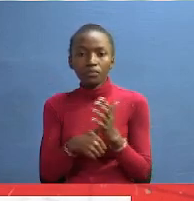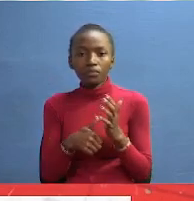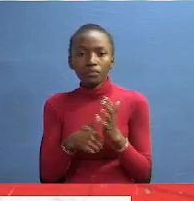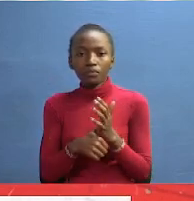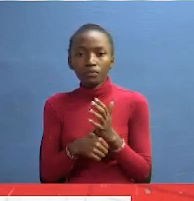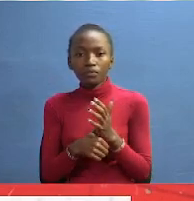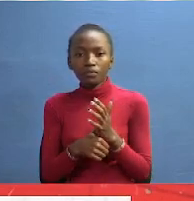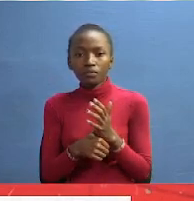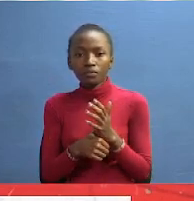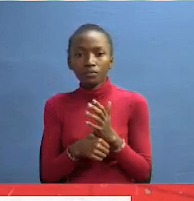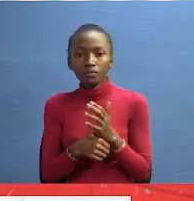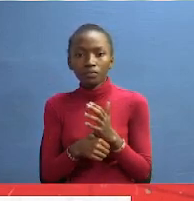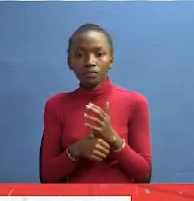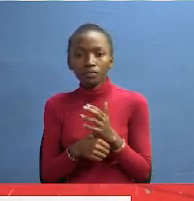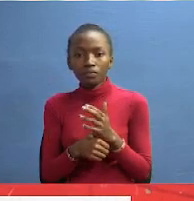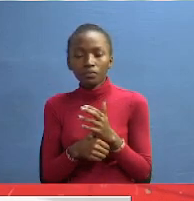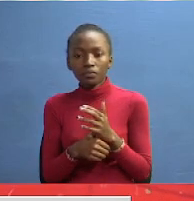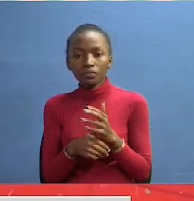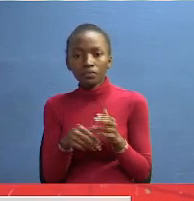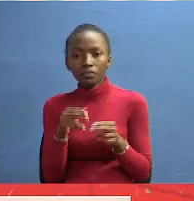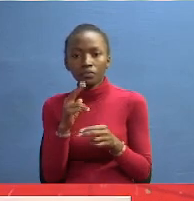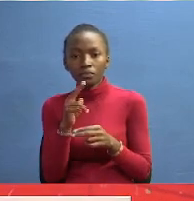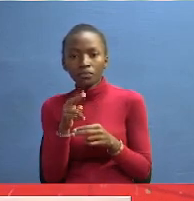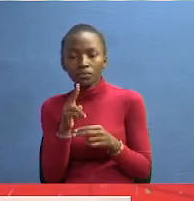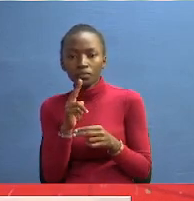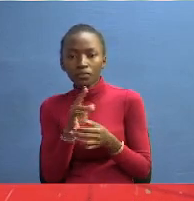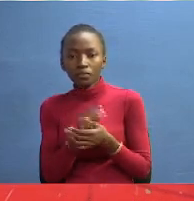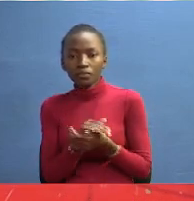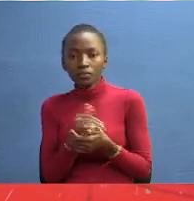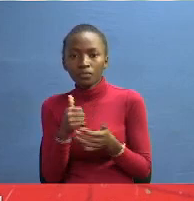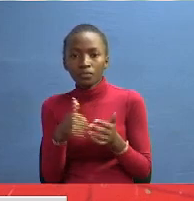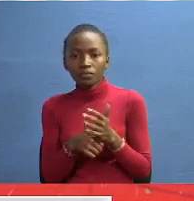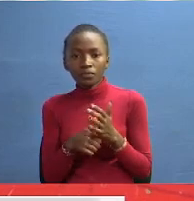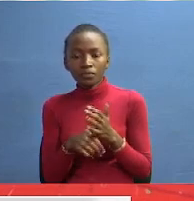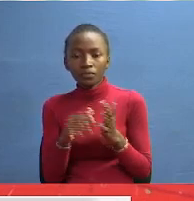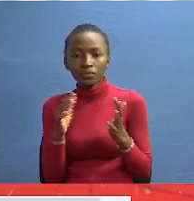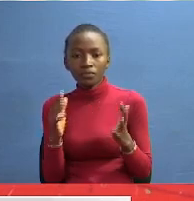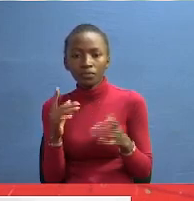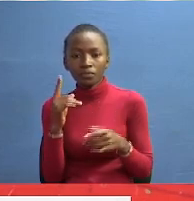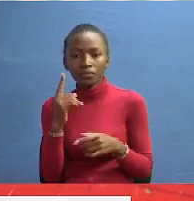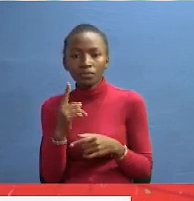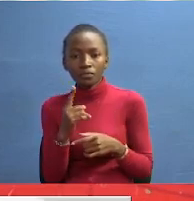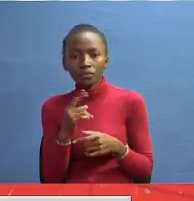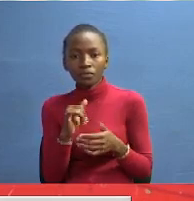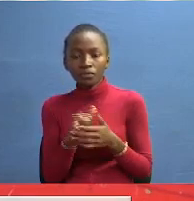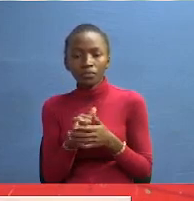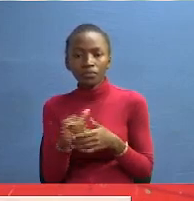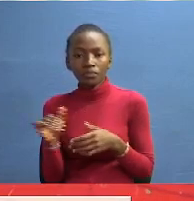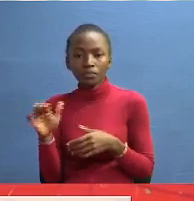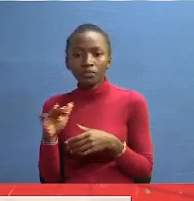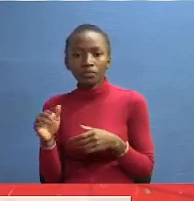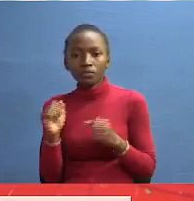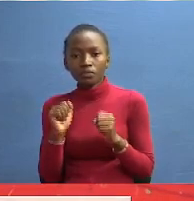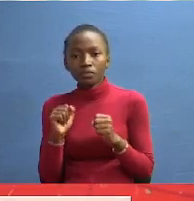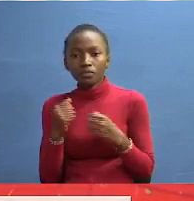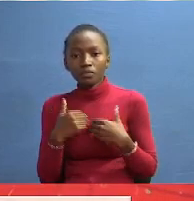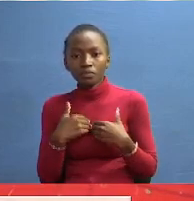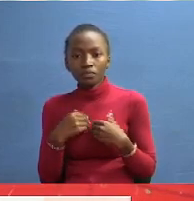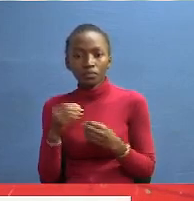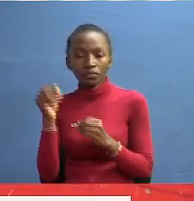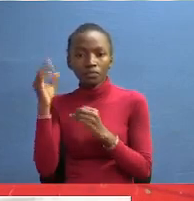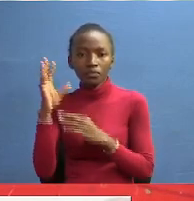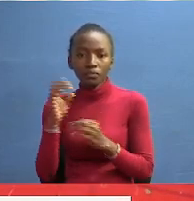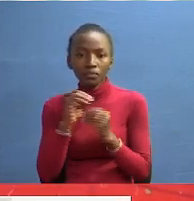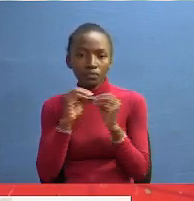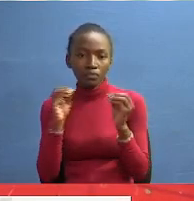light weapons. That is a big problem, because we are saying that now the region can experience such insecurity as a result.